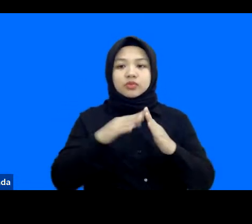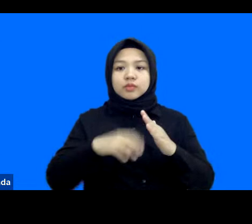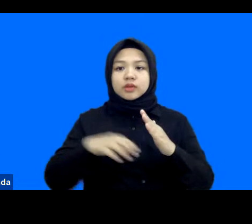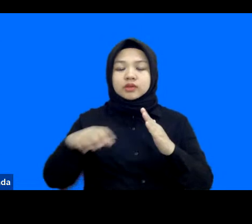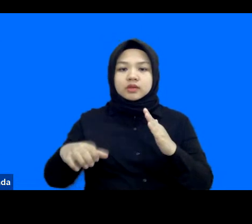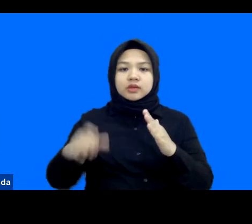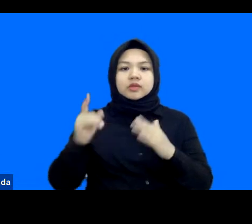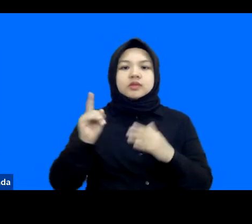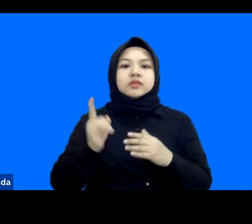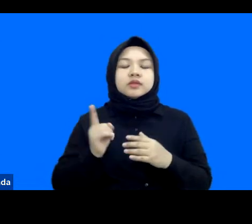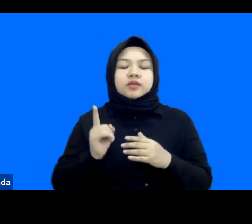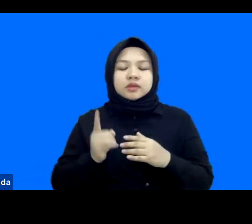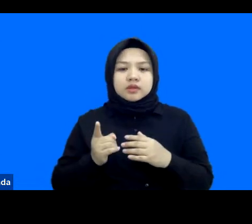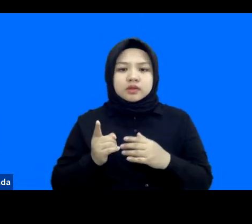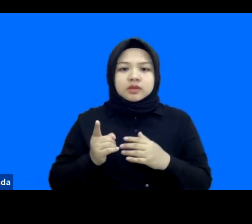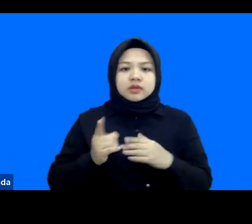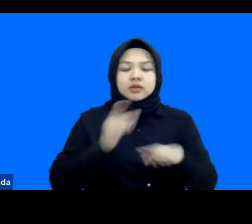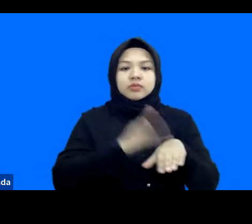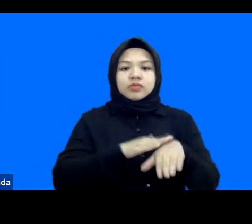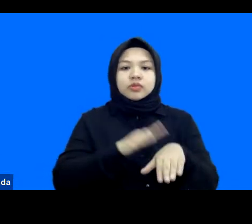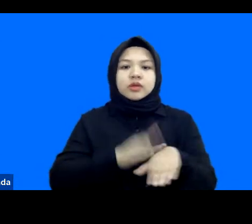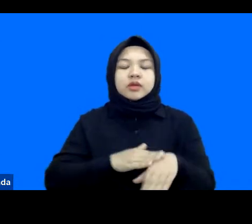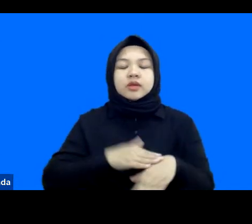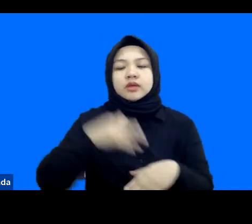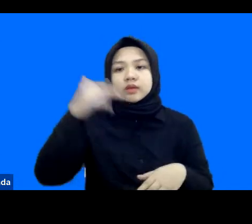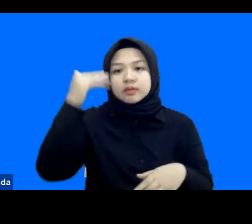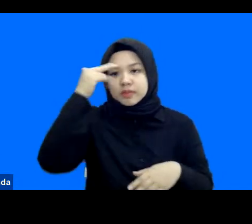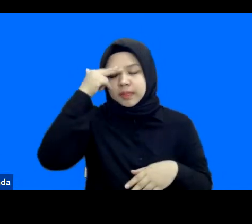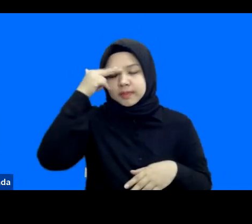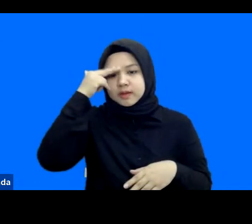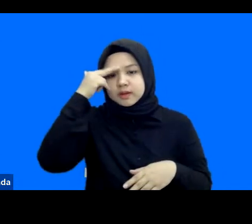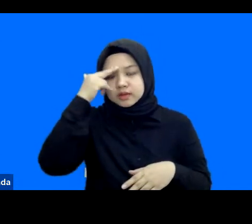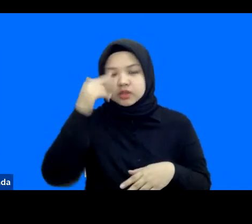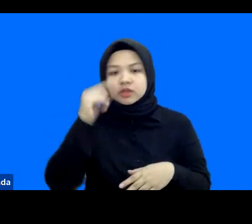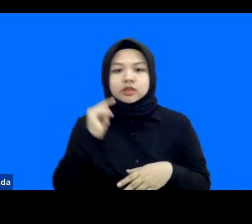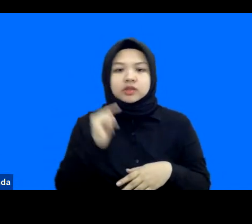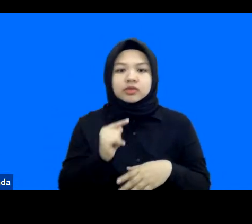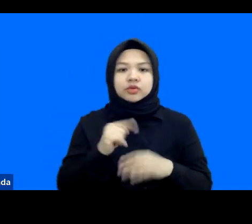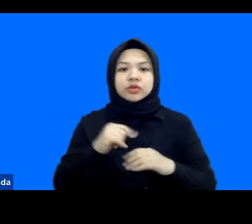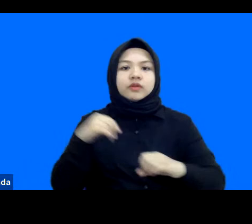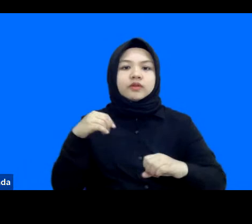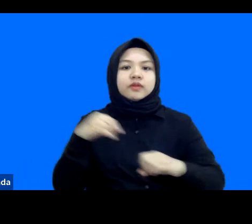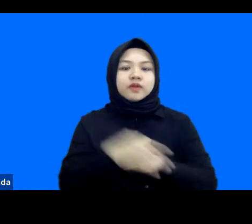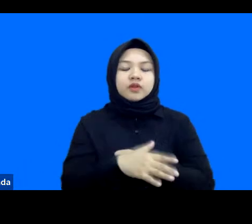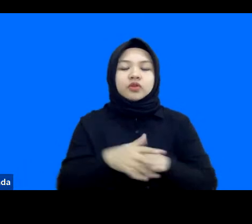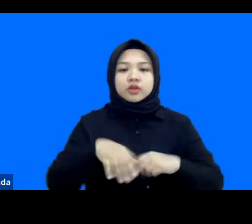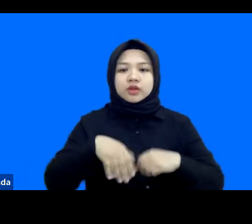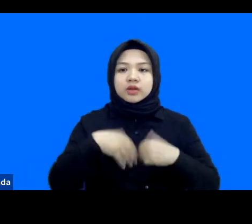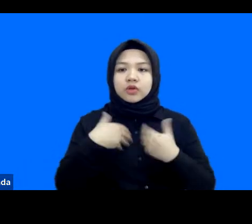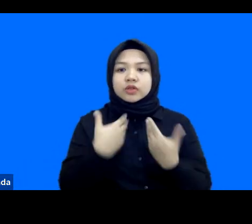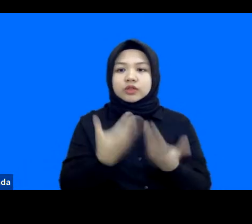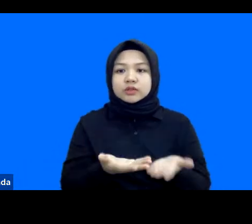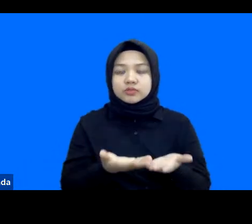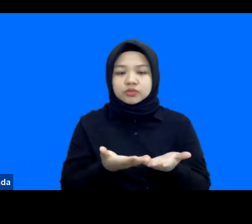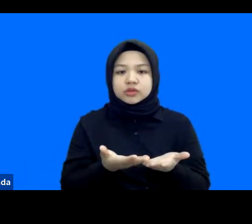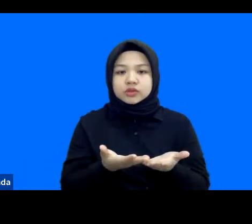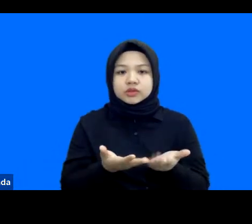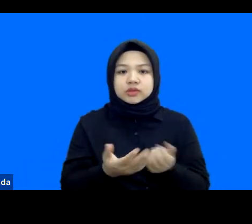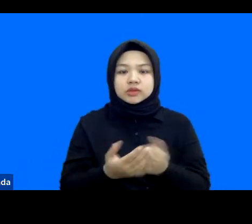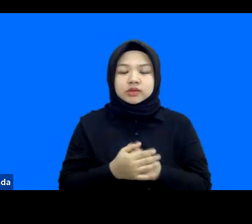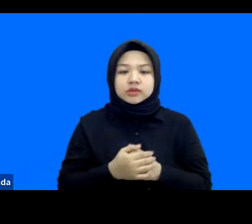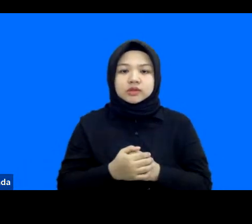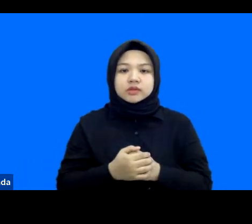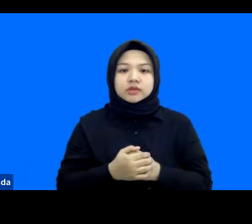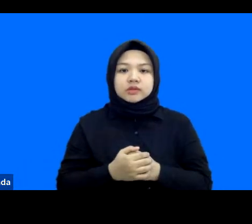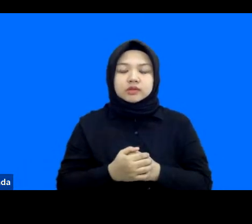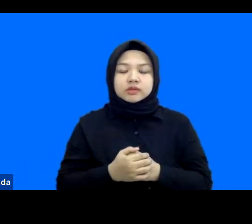patriarchal culture and is a contributing factor. Public spaces for discussion about energy are masculine spaces that